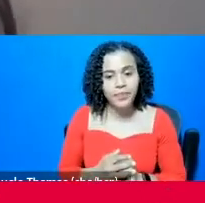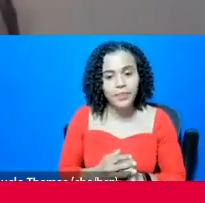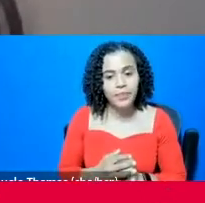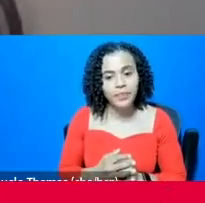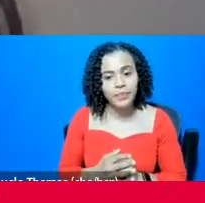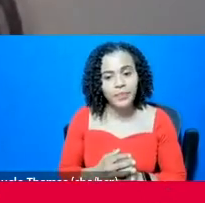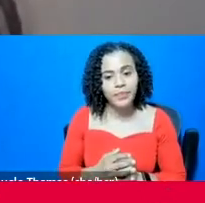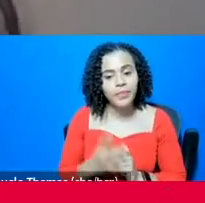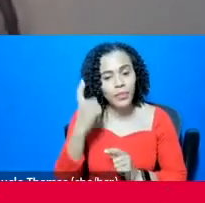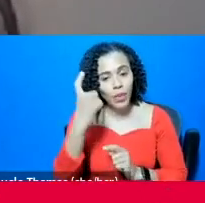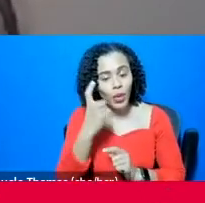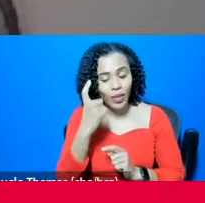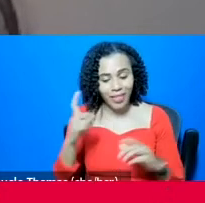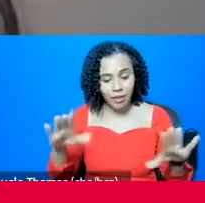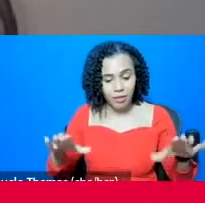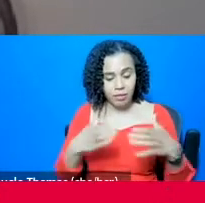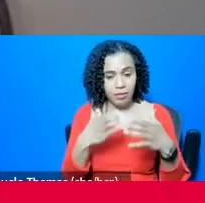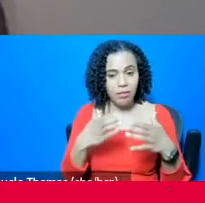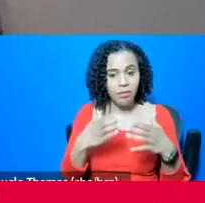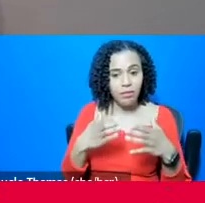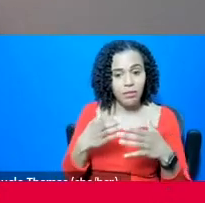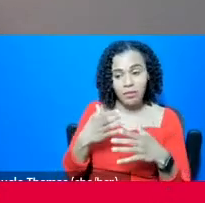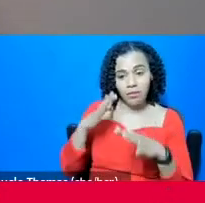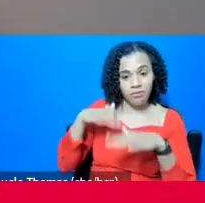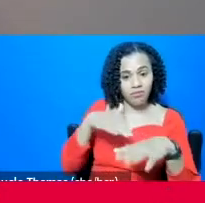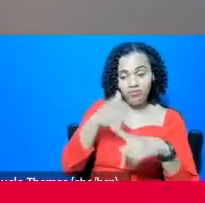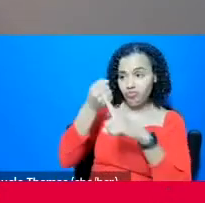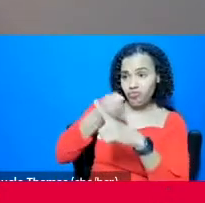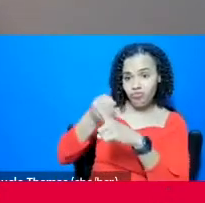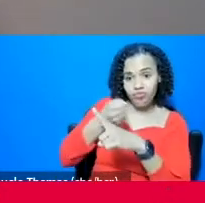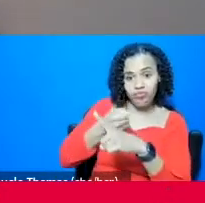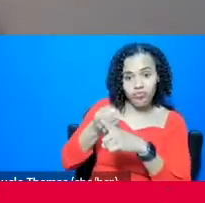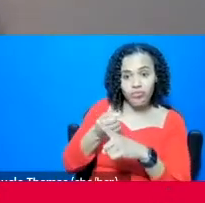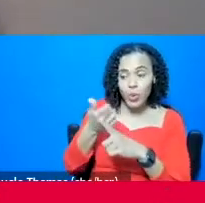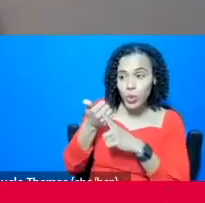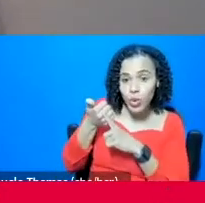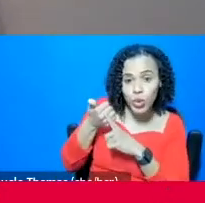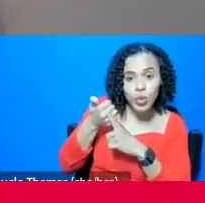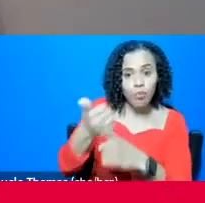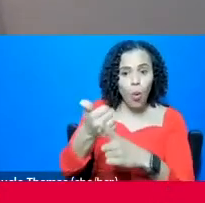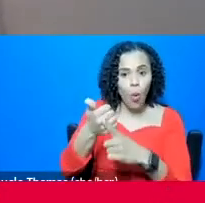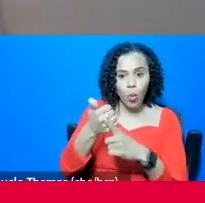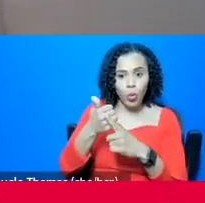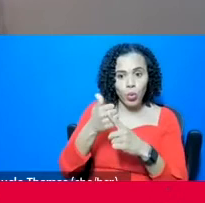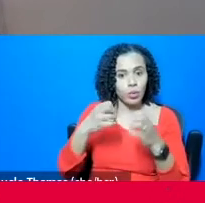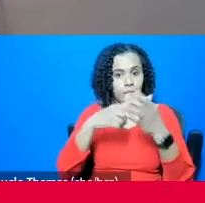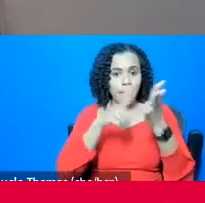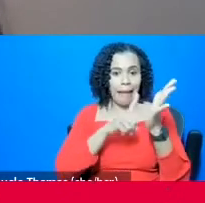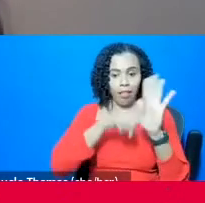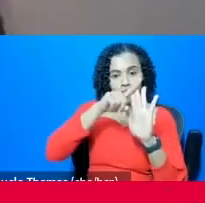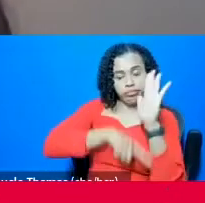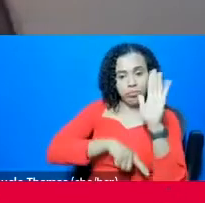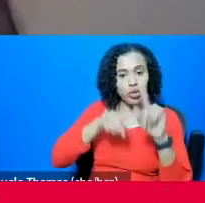or activists within students' unions to support referendums and campaigns relating to demilitarization? Or do you think it's a way